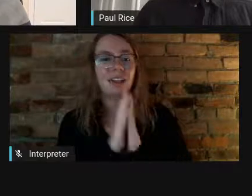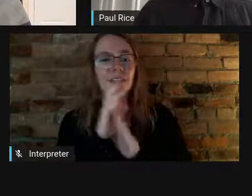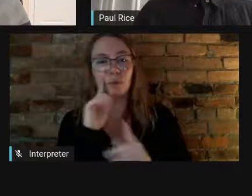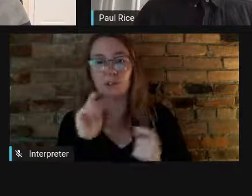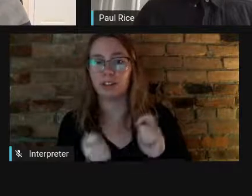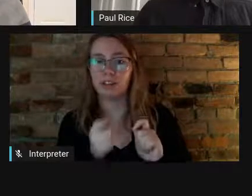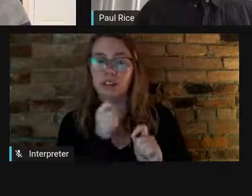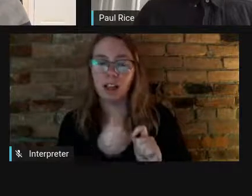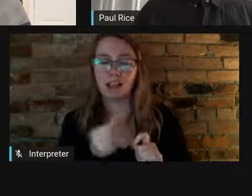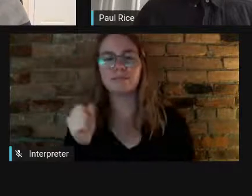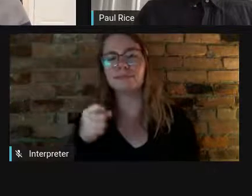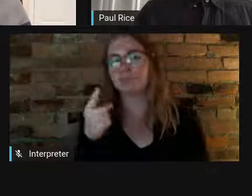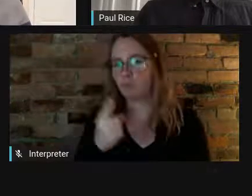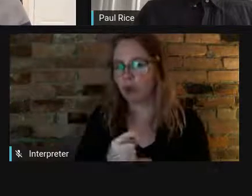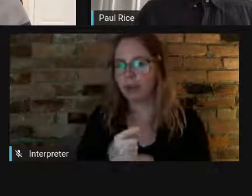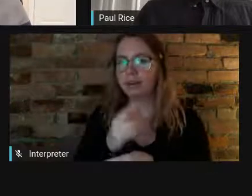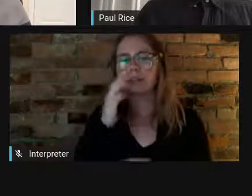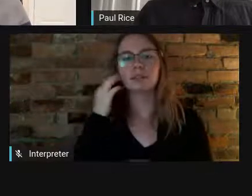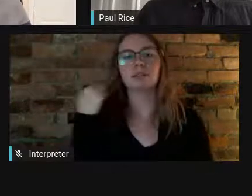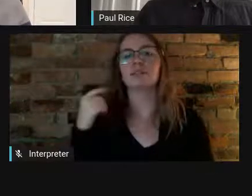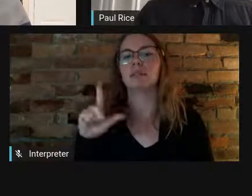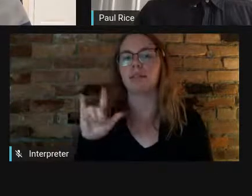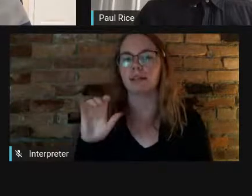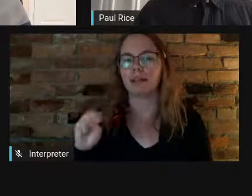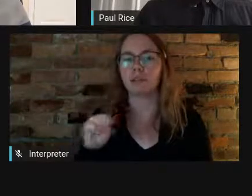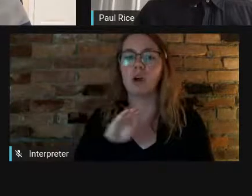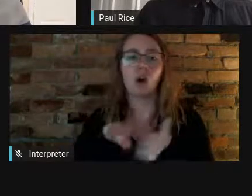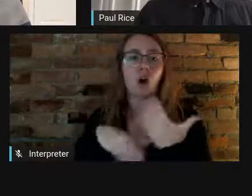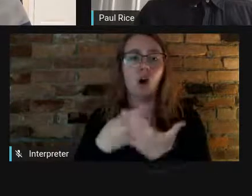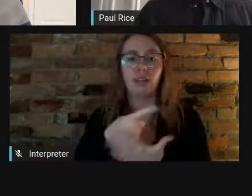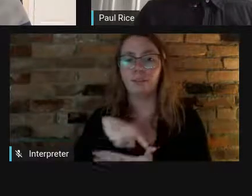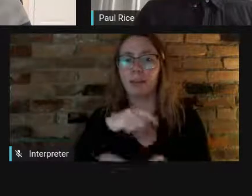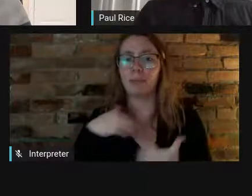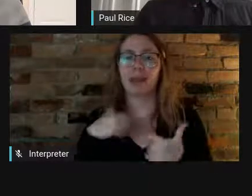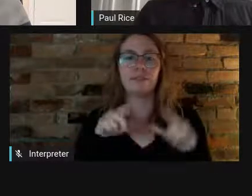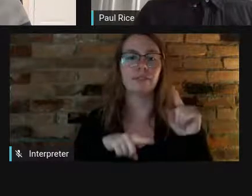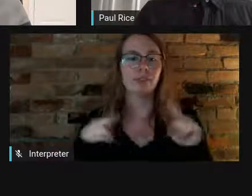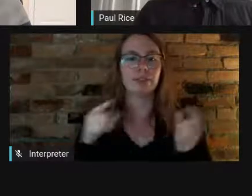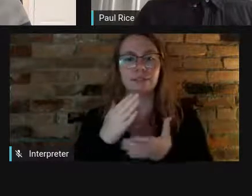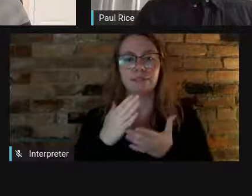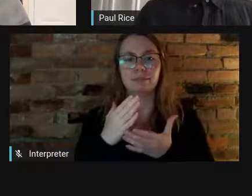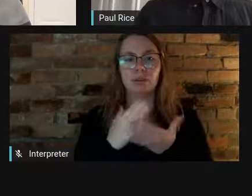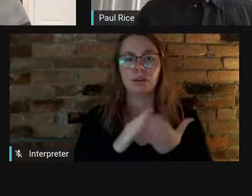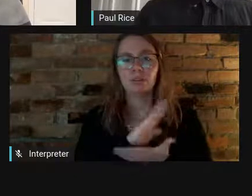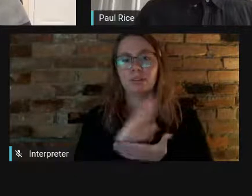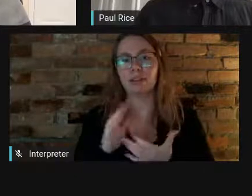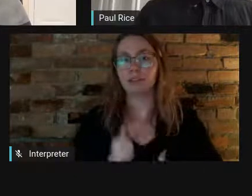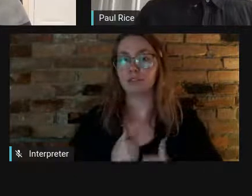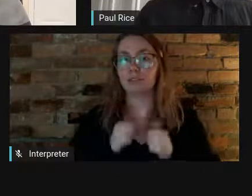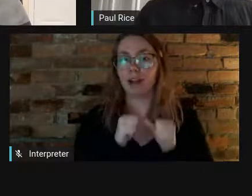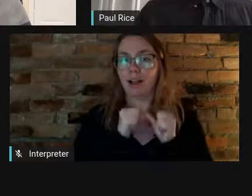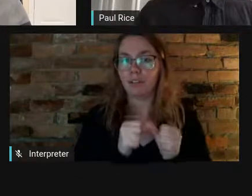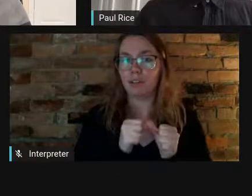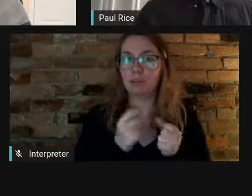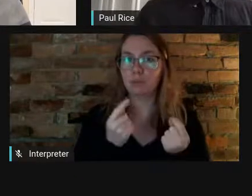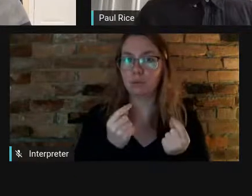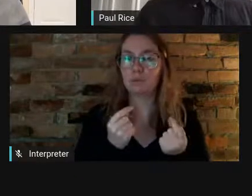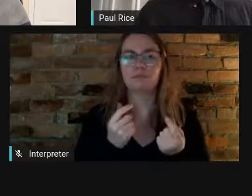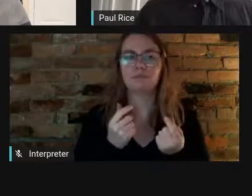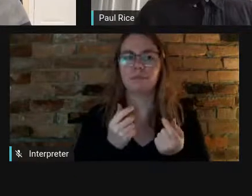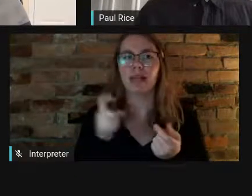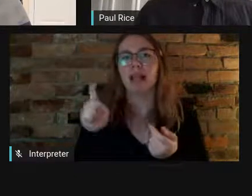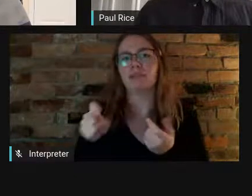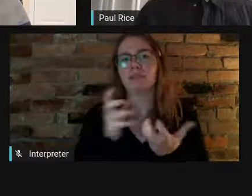are various degrees of survival skills that have enabled them to adapt around their